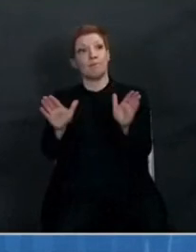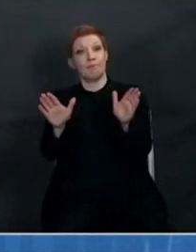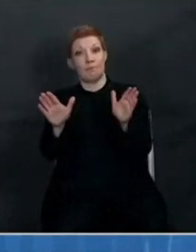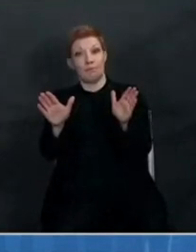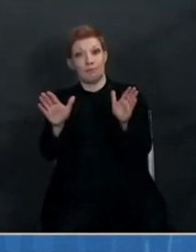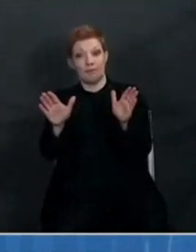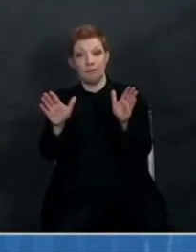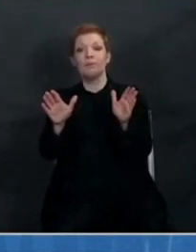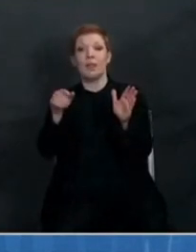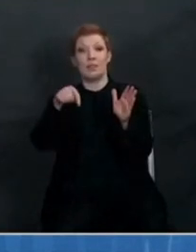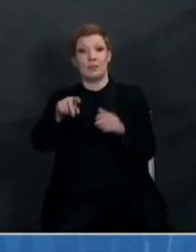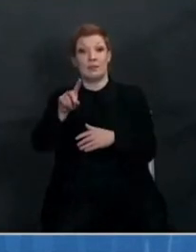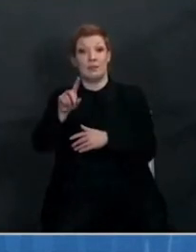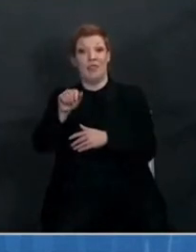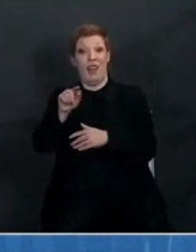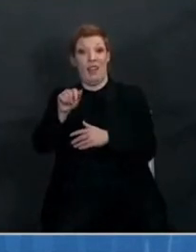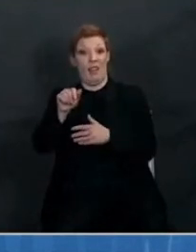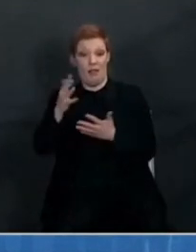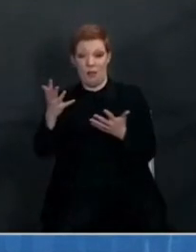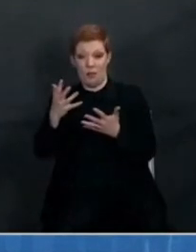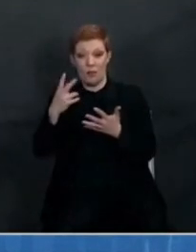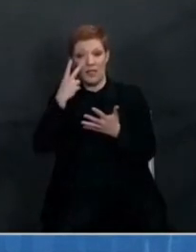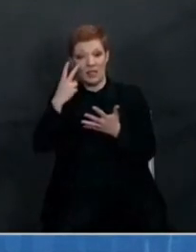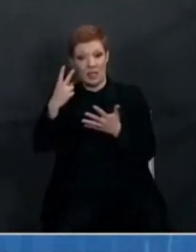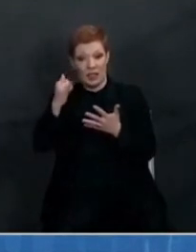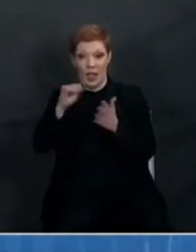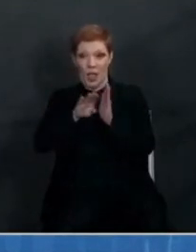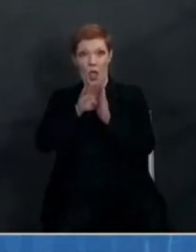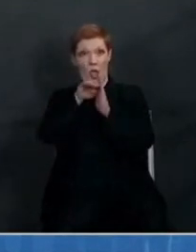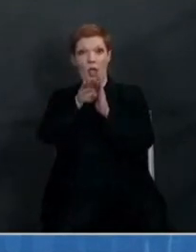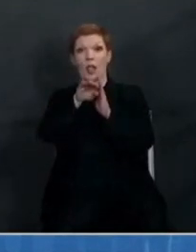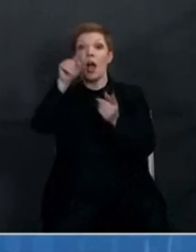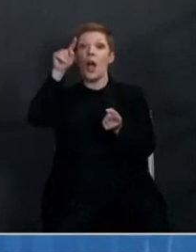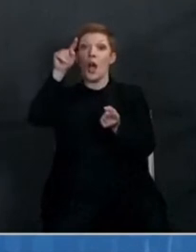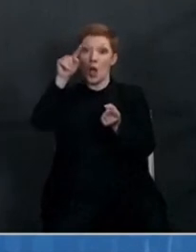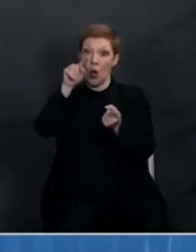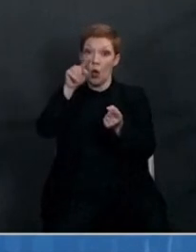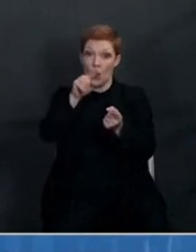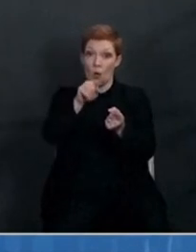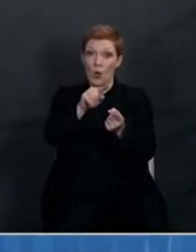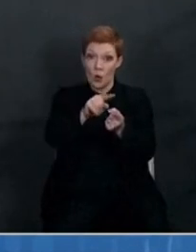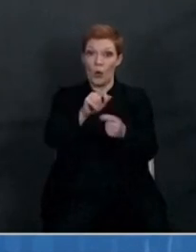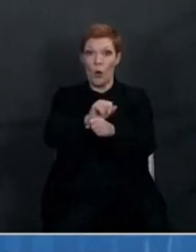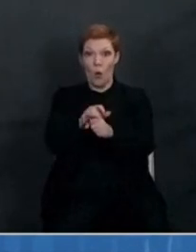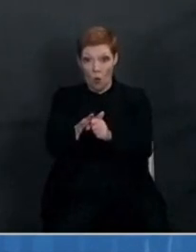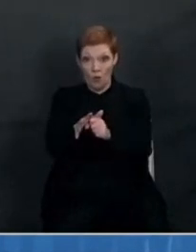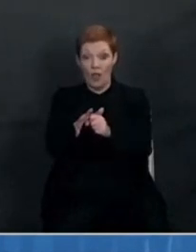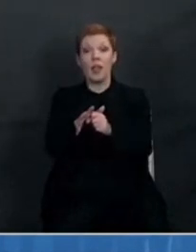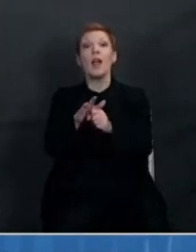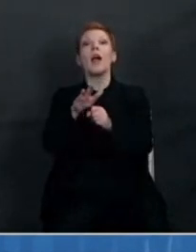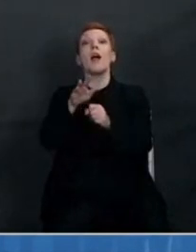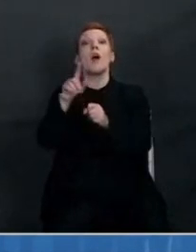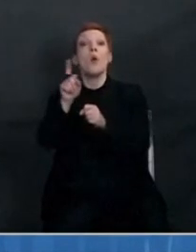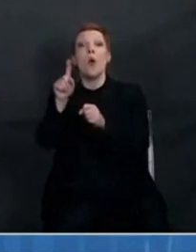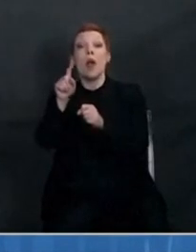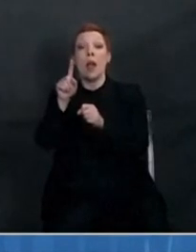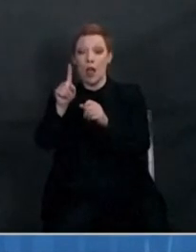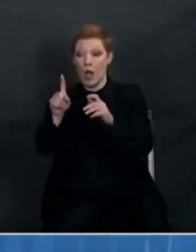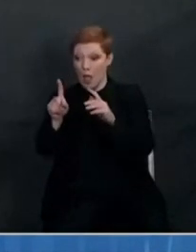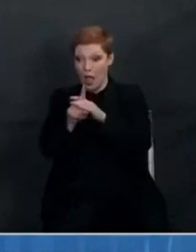Overall, while we continue to see decreases in COVID-19 cases and new hospital admissions, deaths also continue